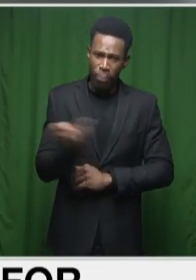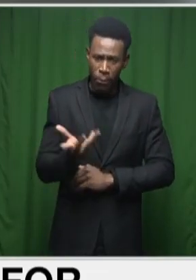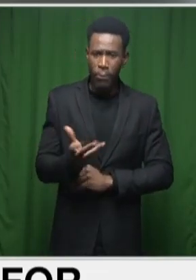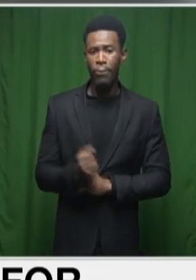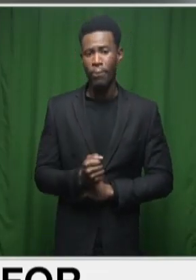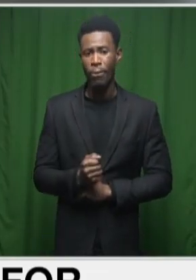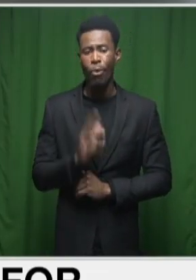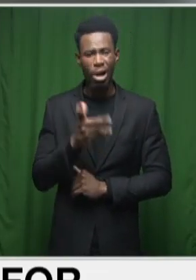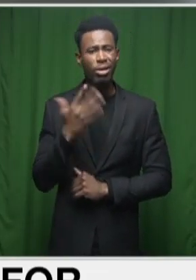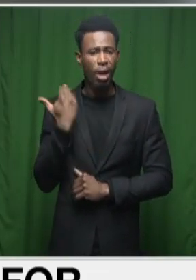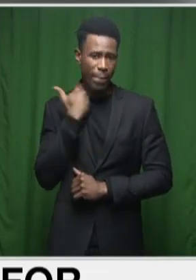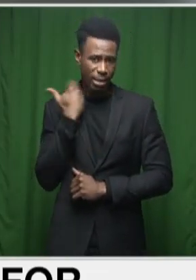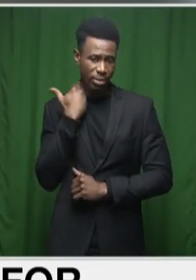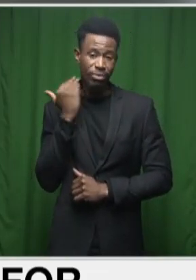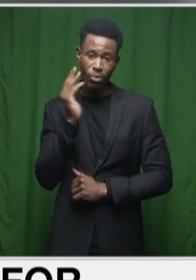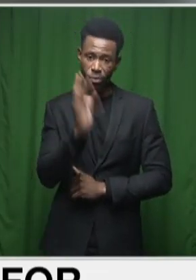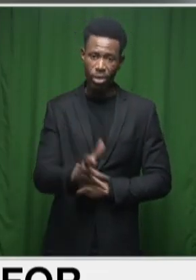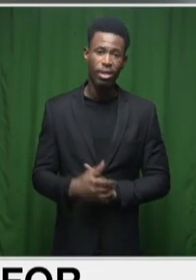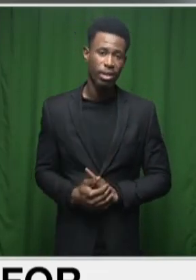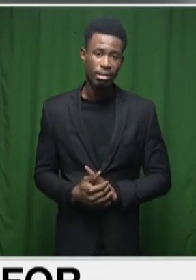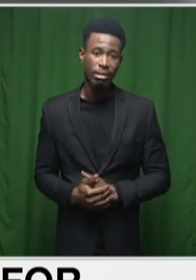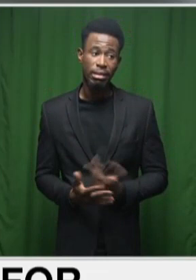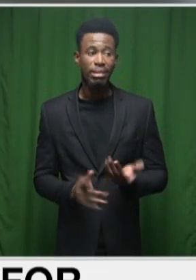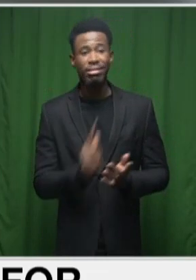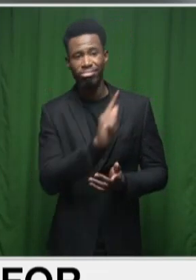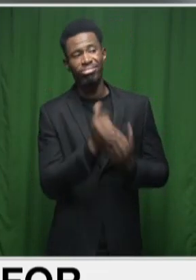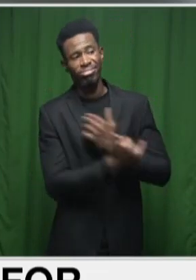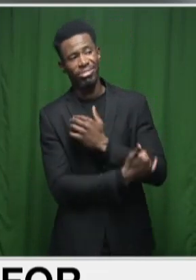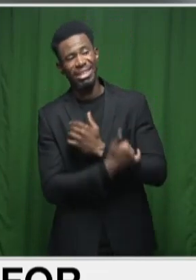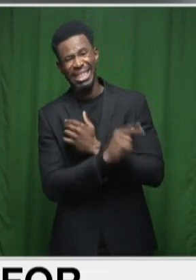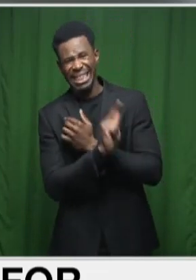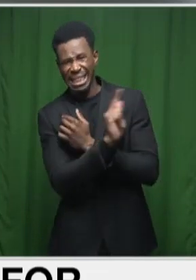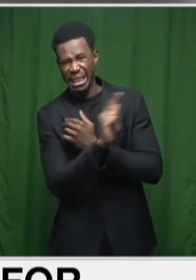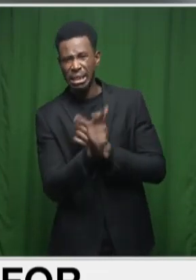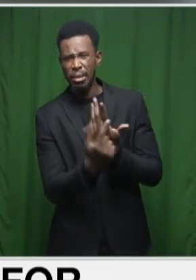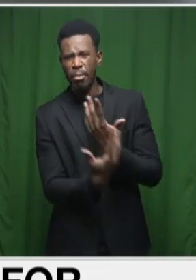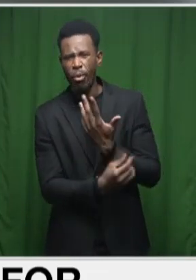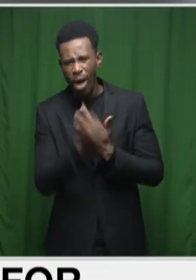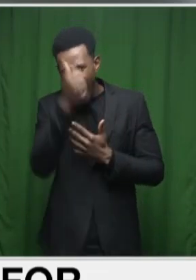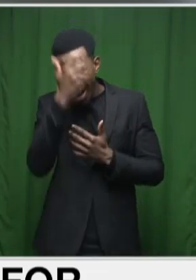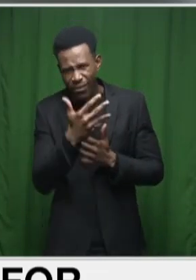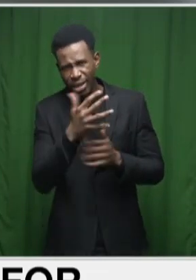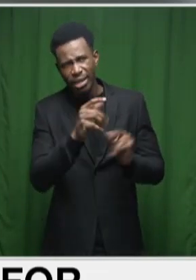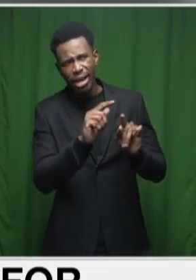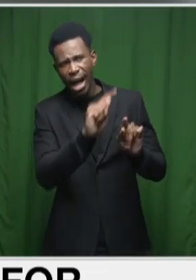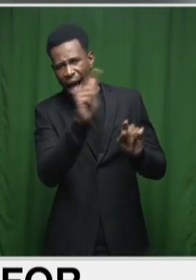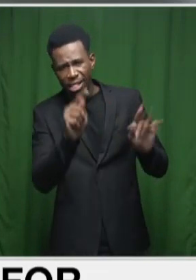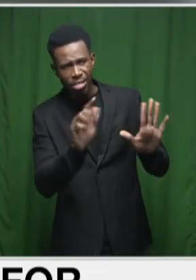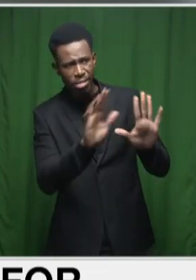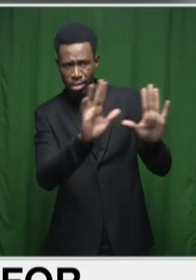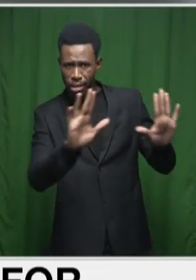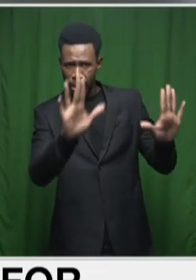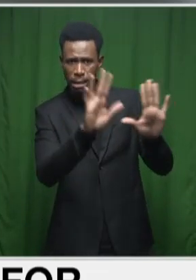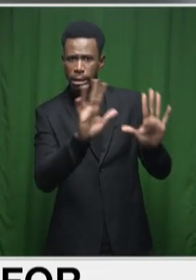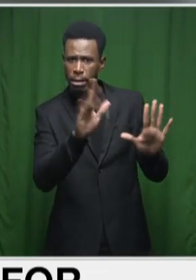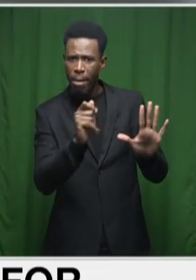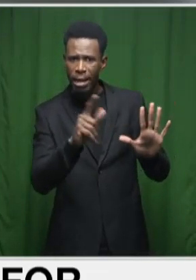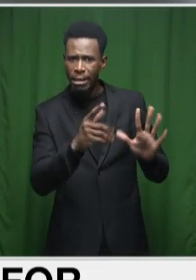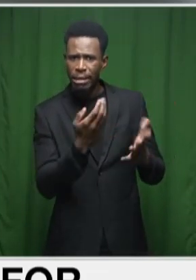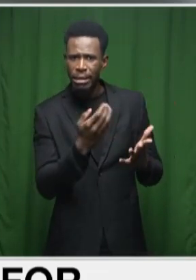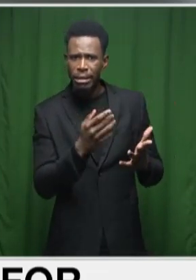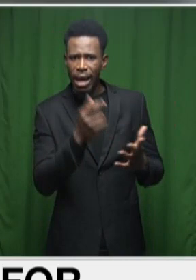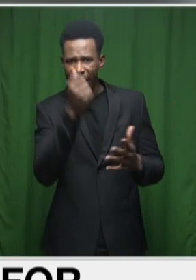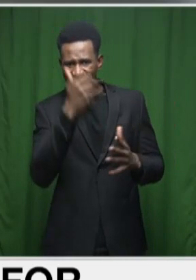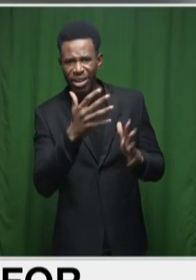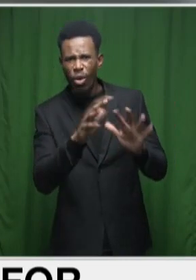comes with that. So we know through the United Nations framework on, Convention on Climate Change, there's a principle